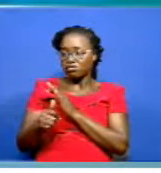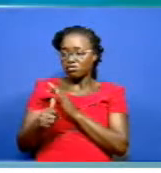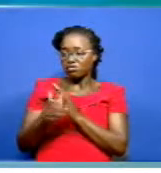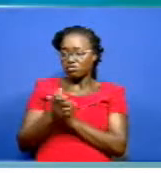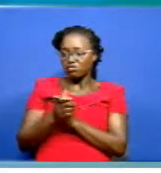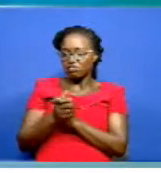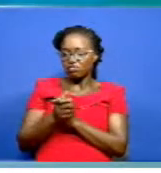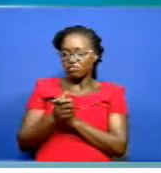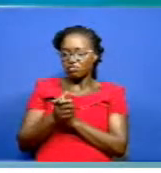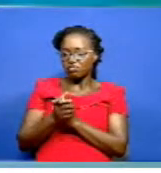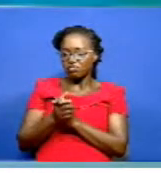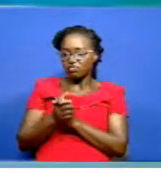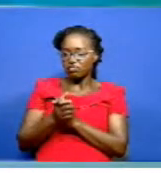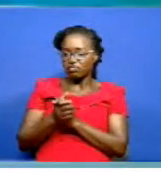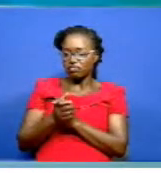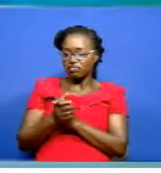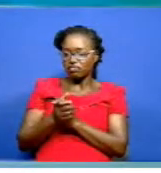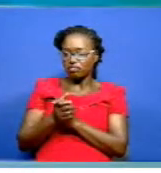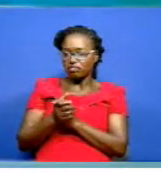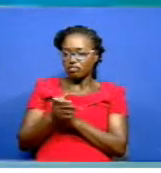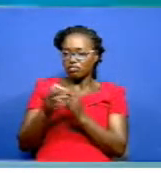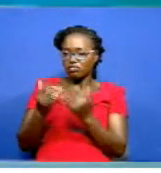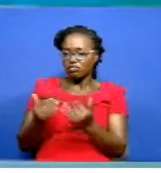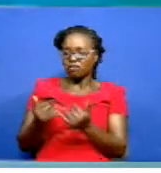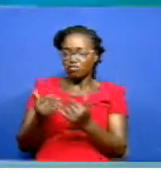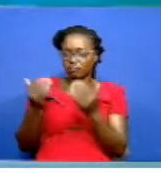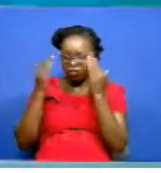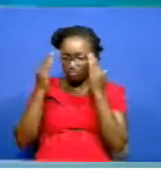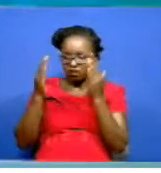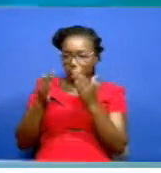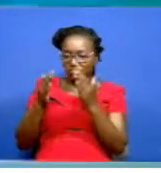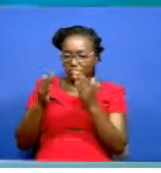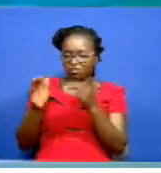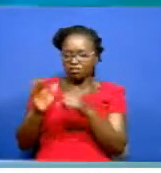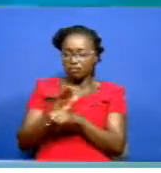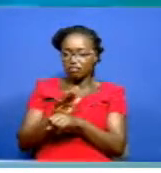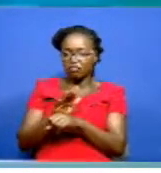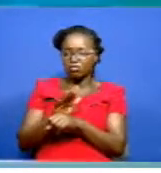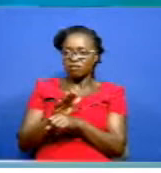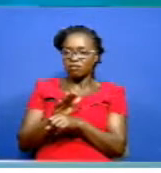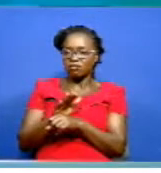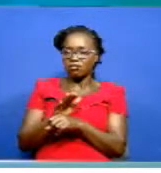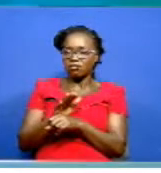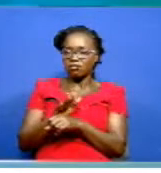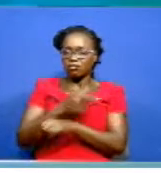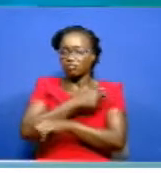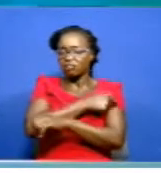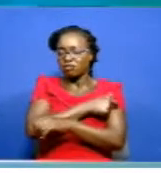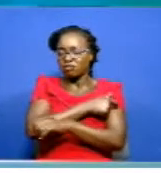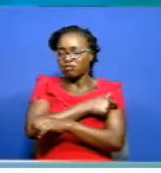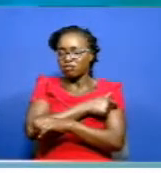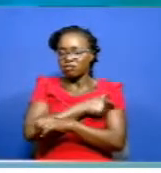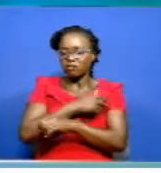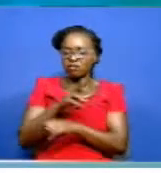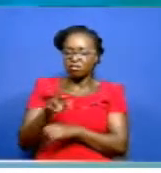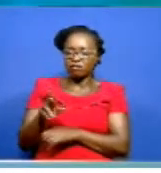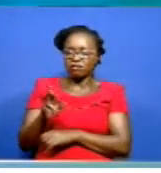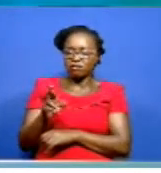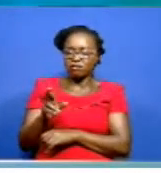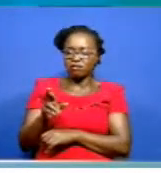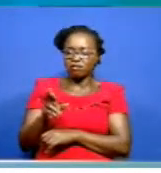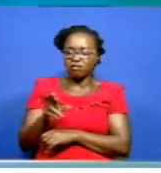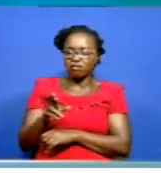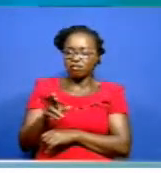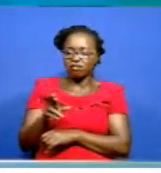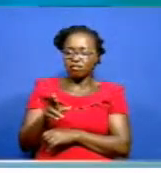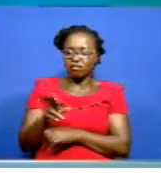and studies have not been carried out. So right now we're just focusing on the most, because the vaccines are